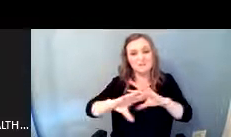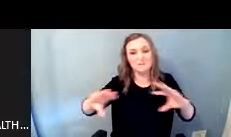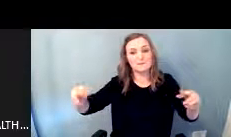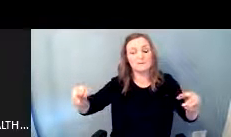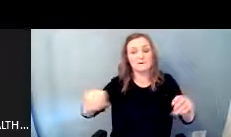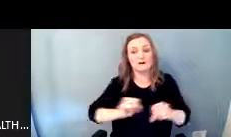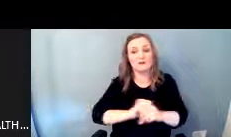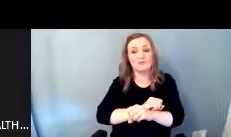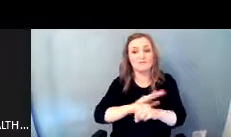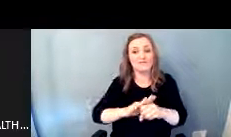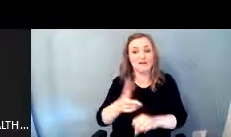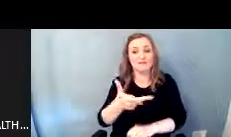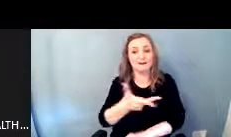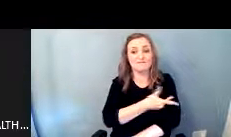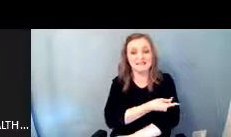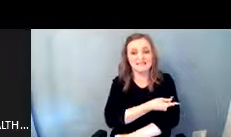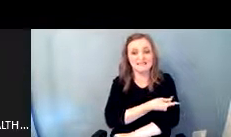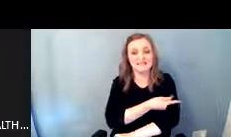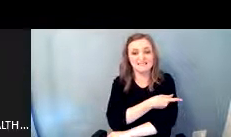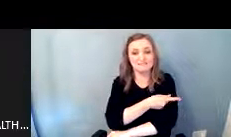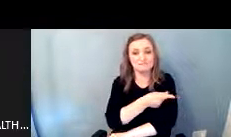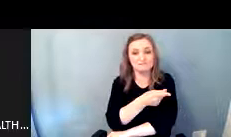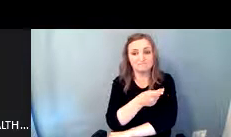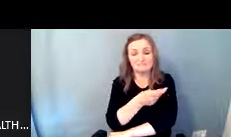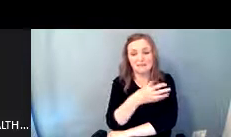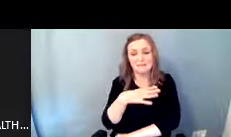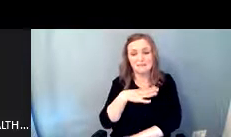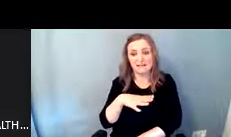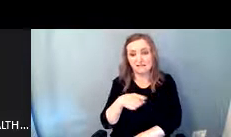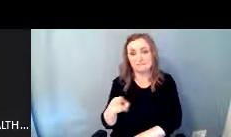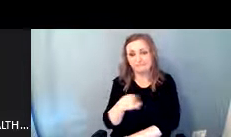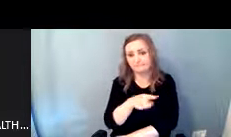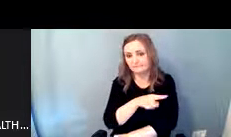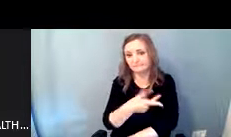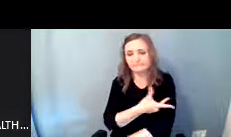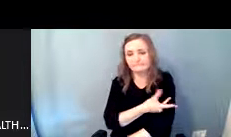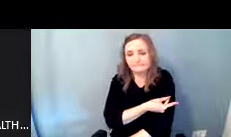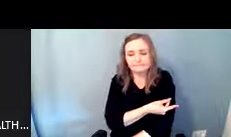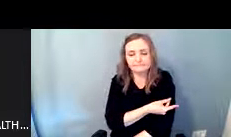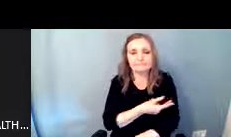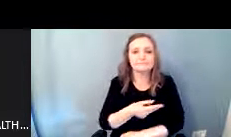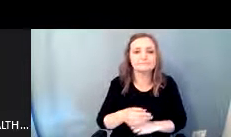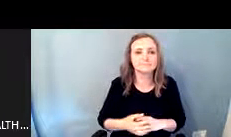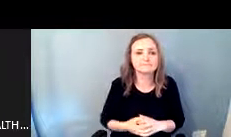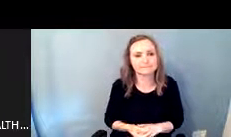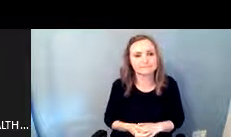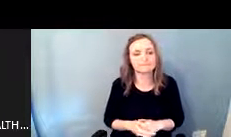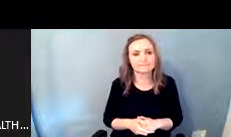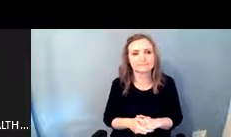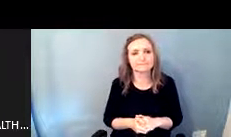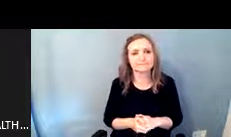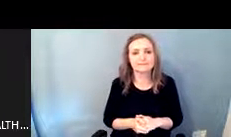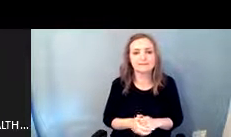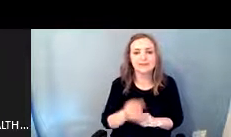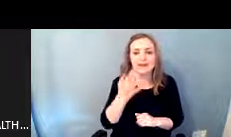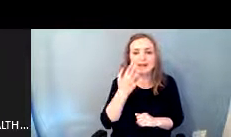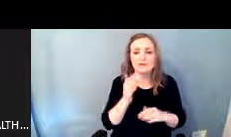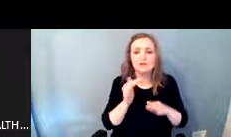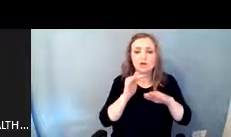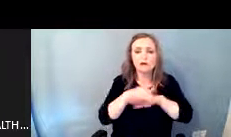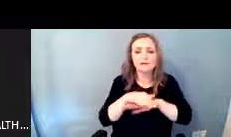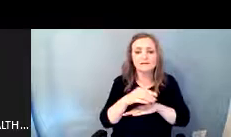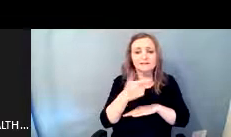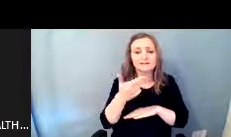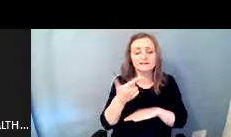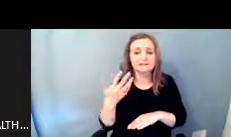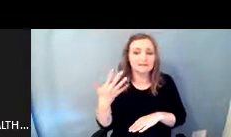of vaccinations into our arms. And for the 75 plus age group and those who